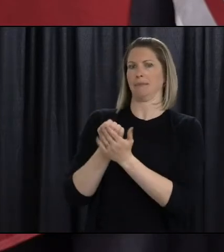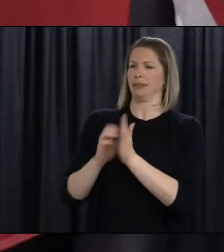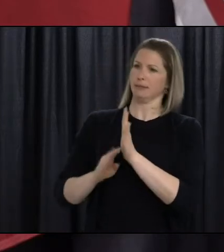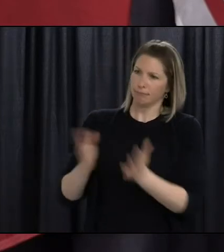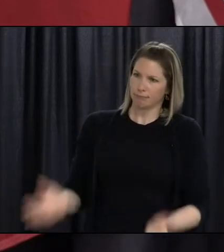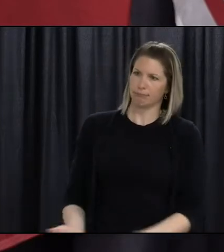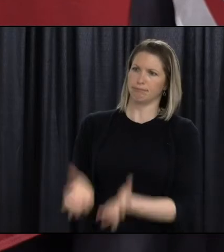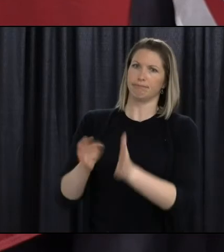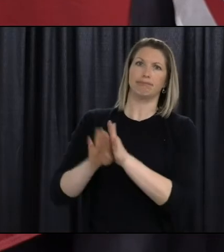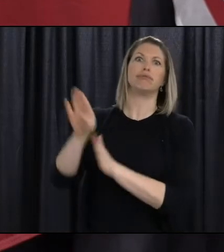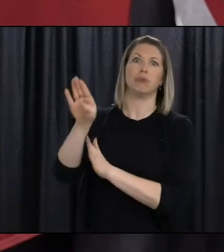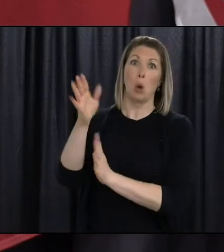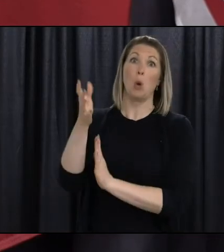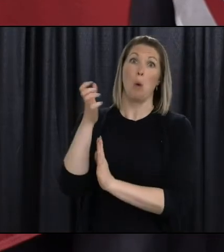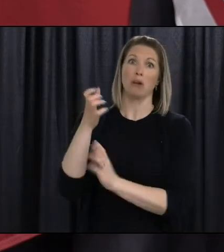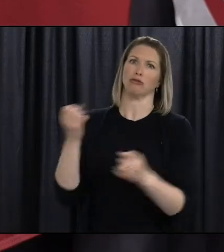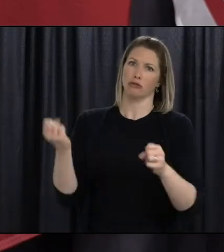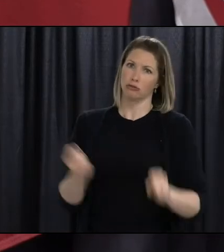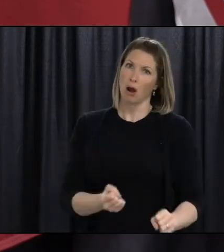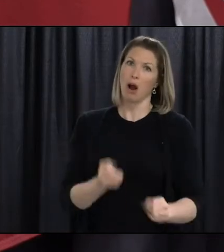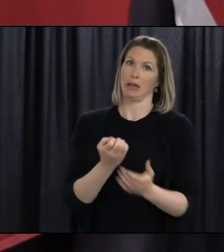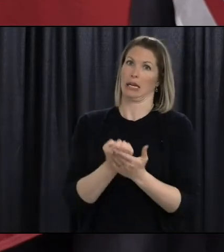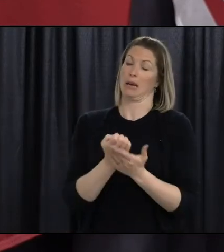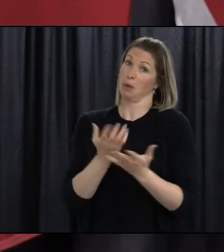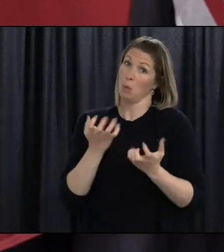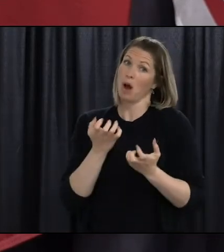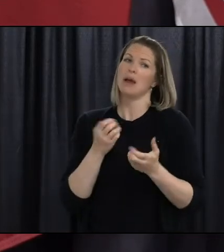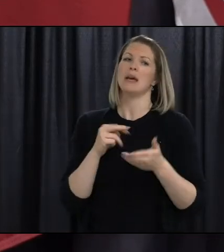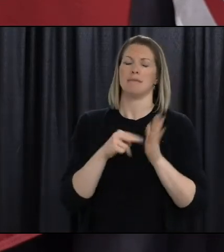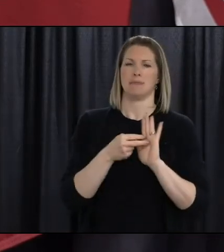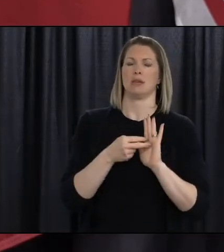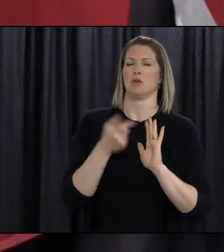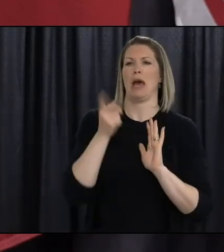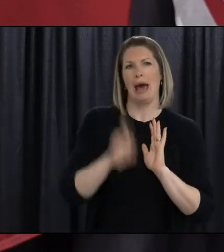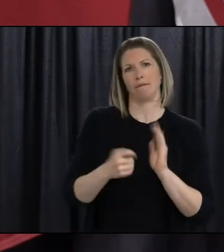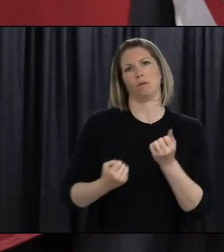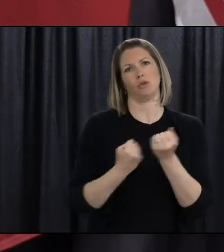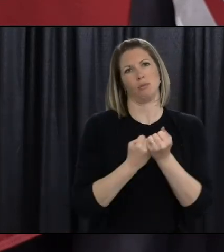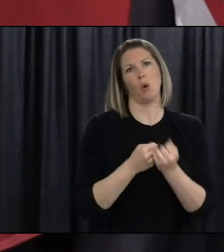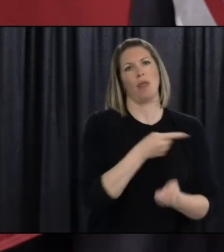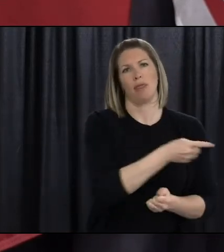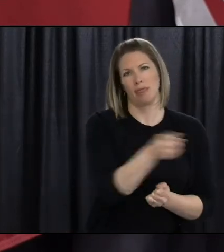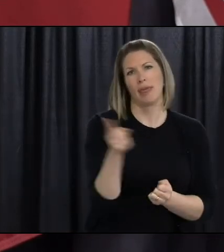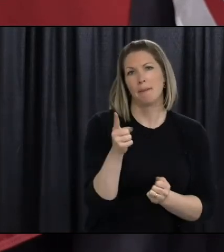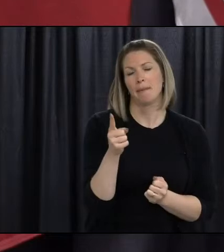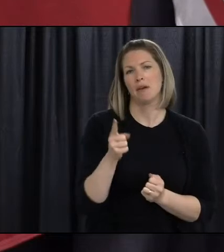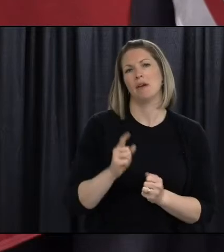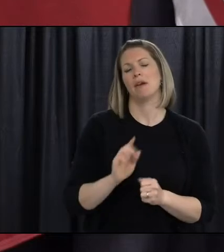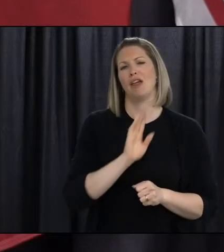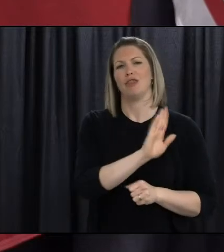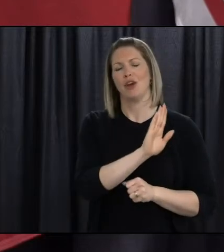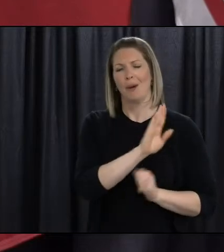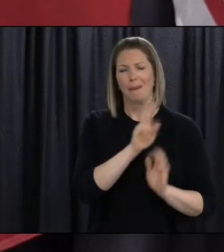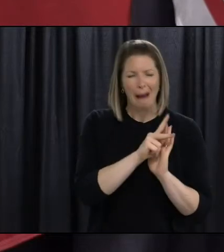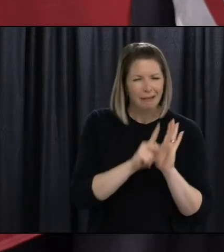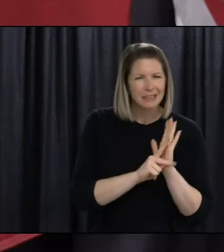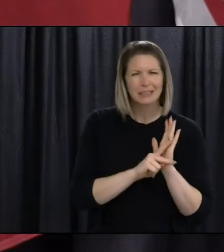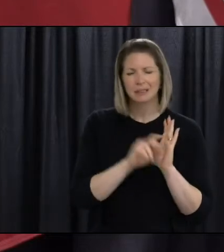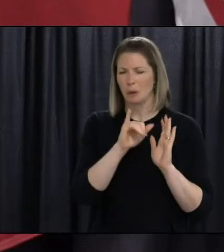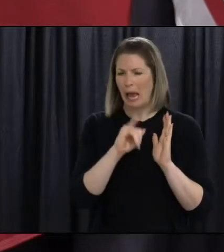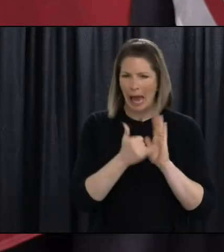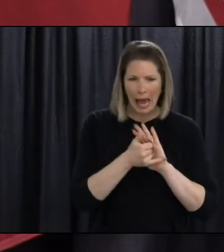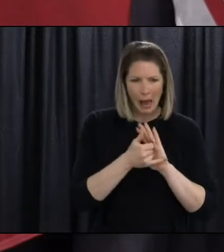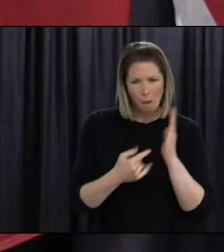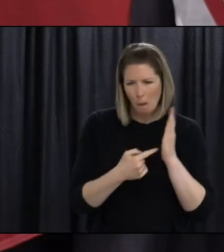be strong. That's why we will continue to work with them and find ways to ease some of the operational pressures that